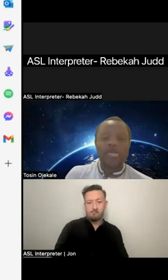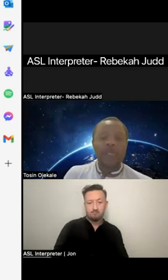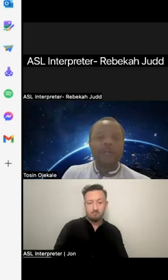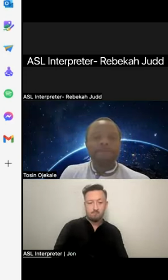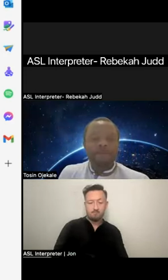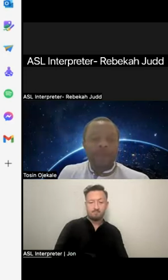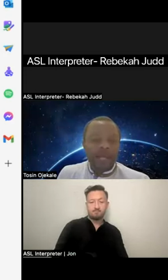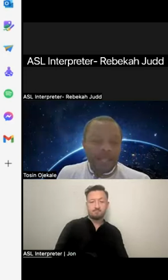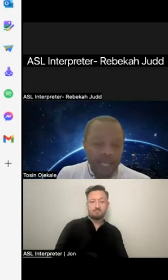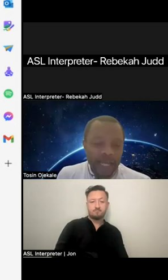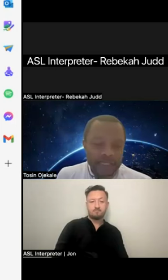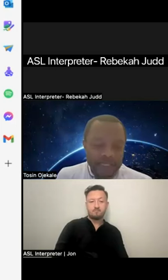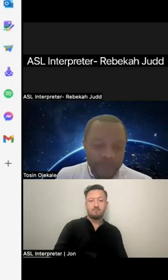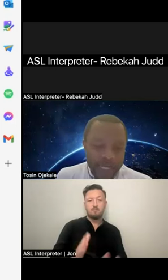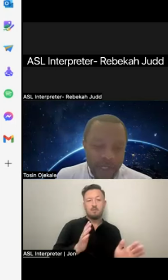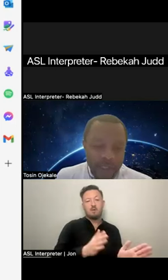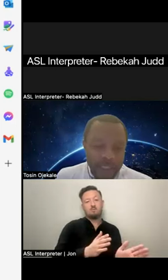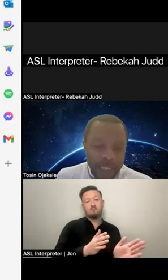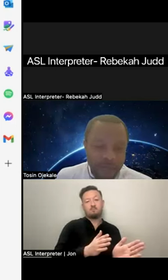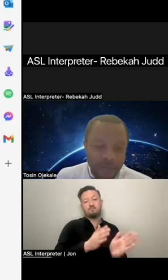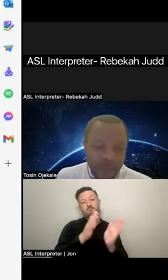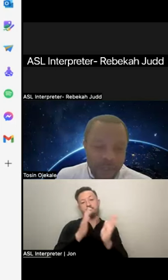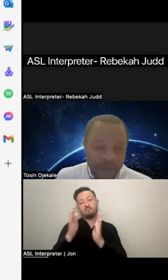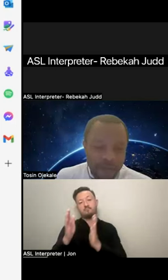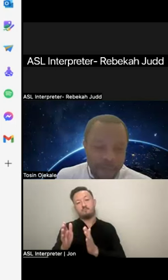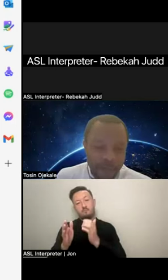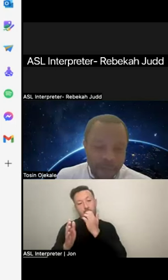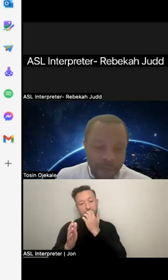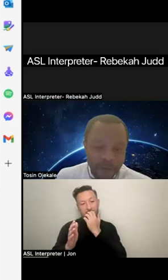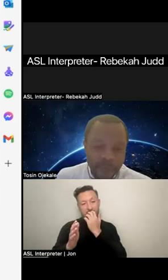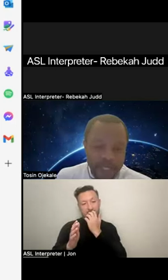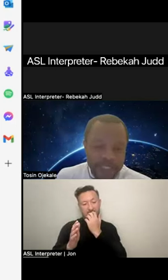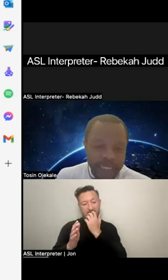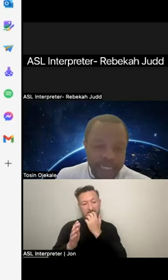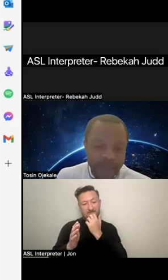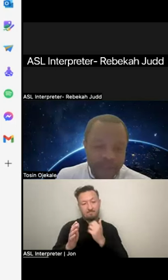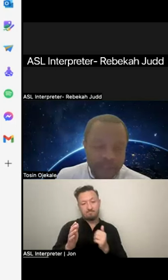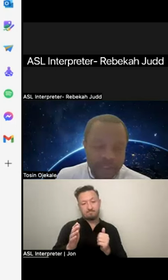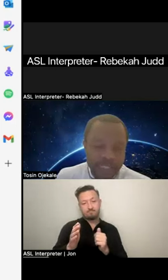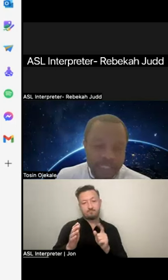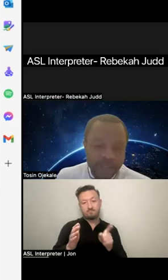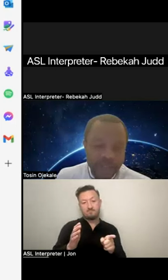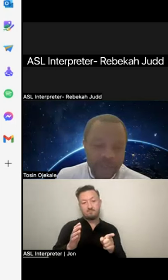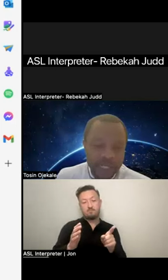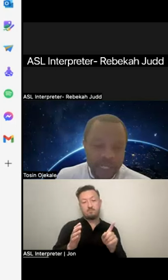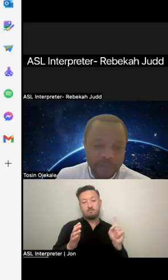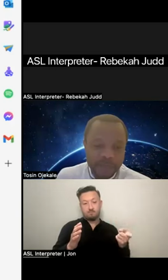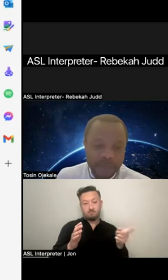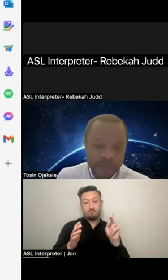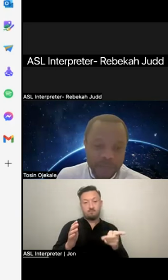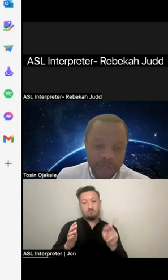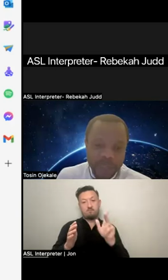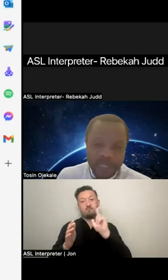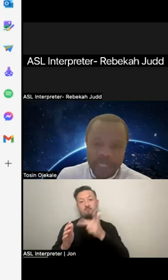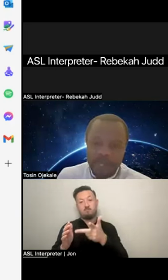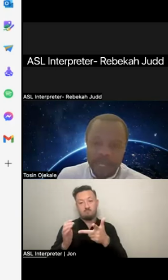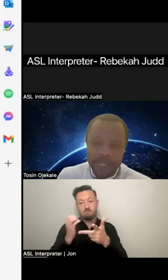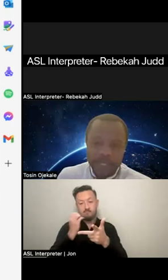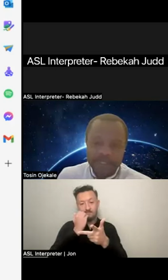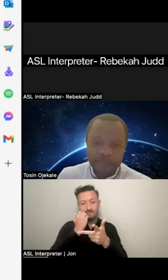well. Then, depending on the level, so if we move from this analog detector level to